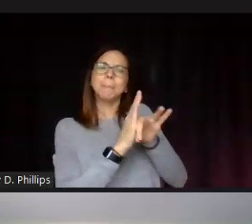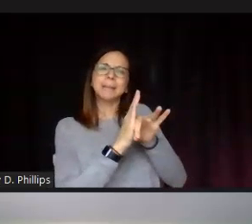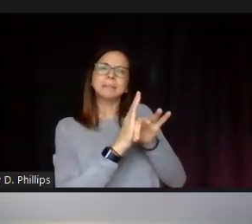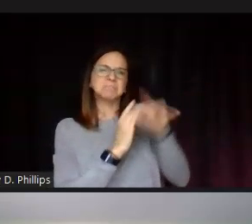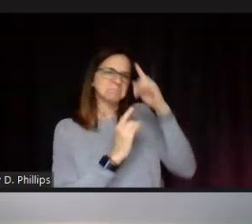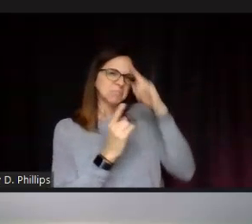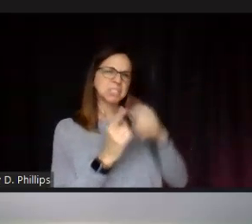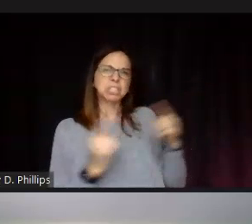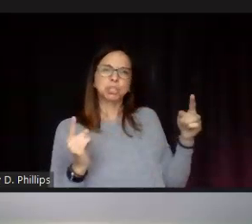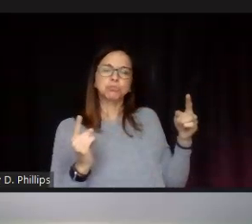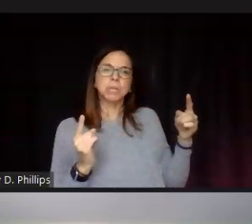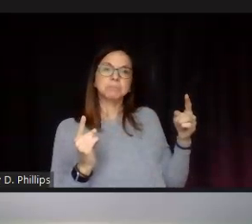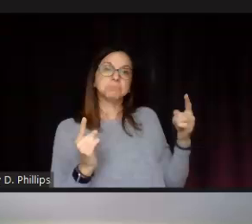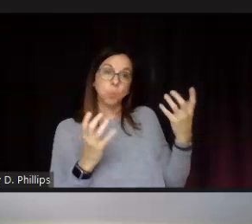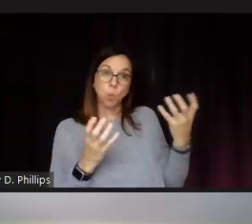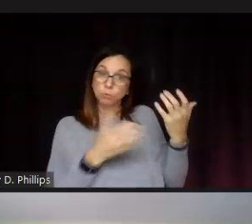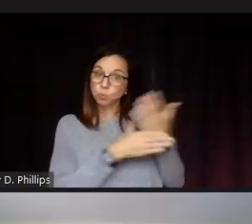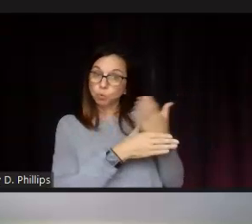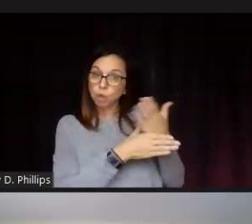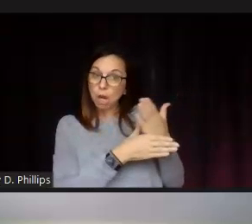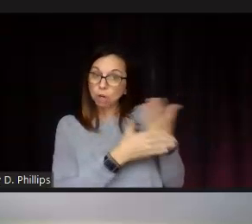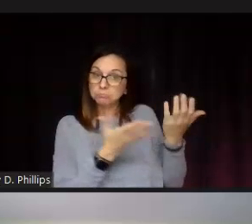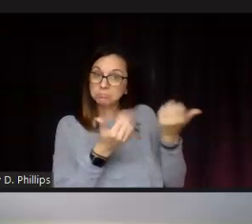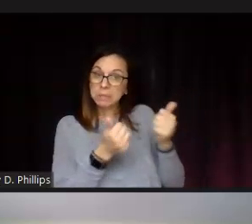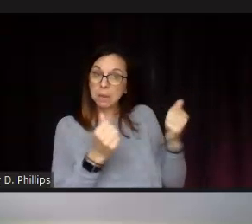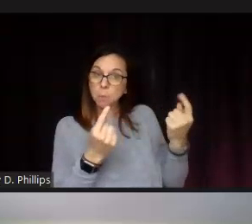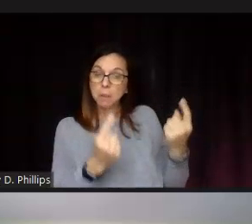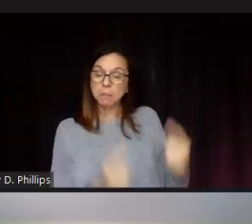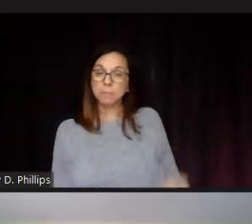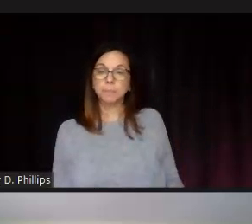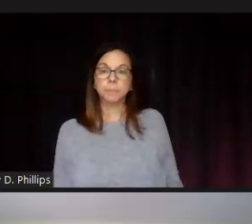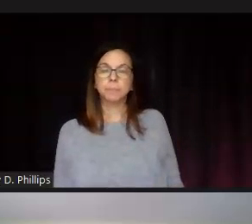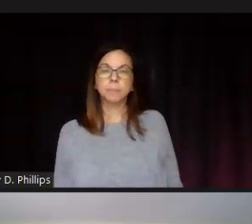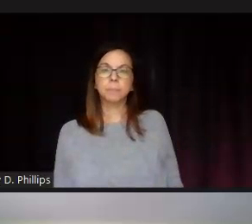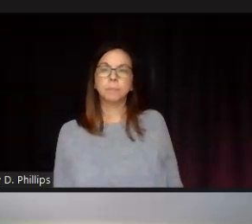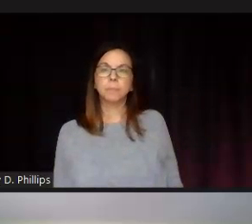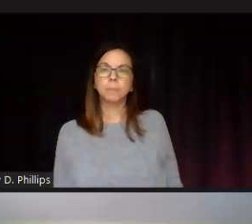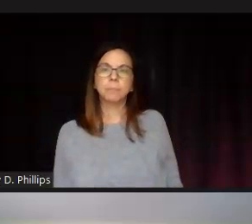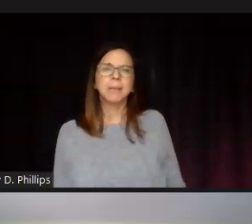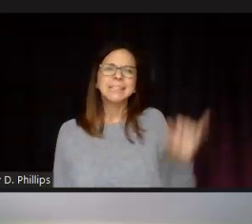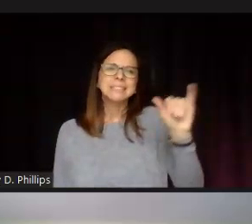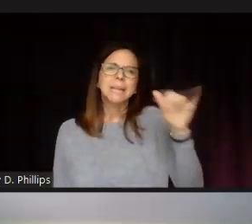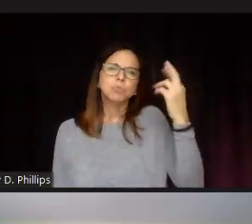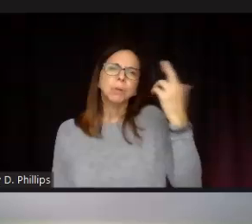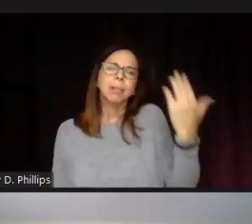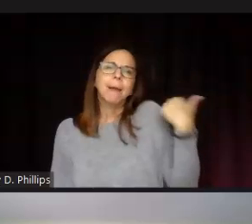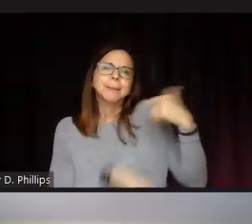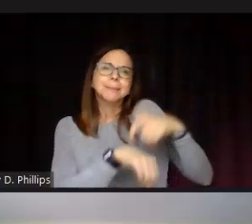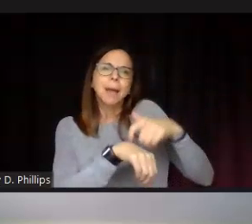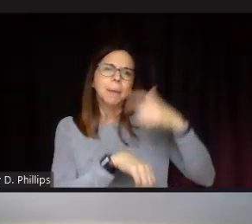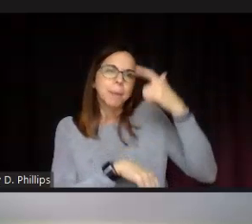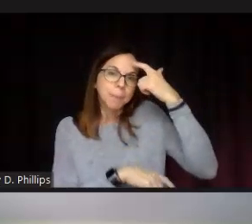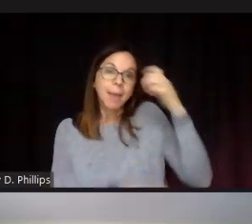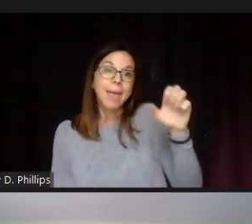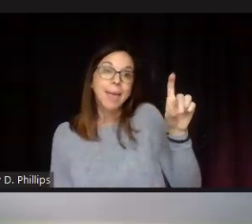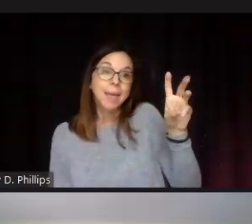Just unmute your microphone and share with us. It was pretty much the same reason as last time, because Edward